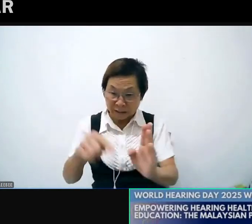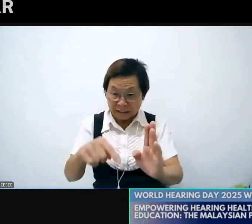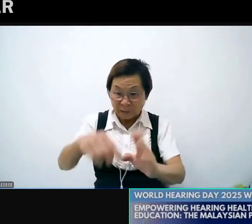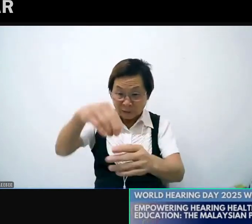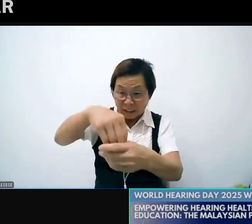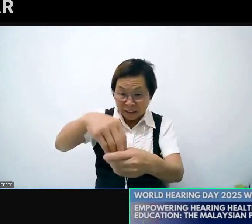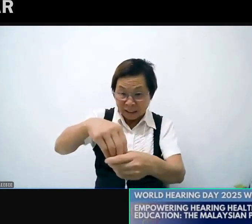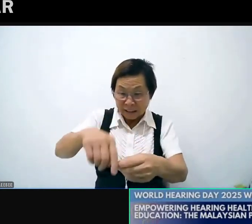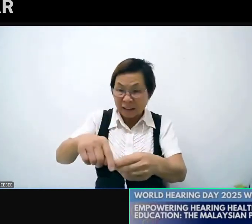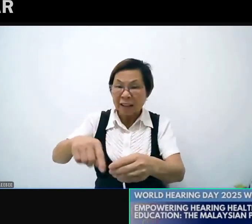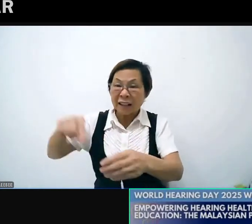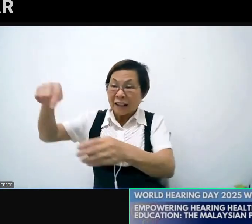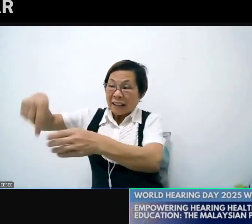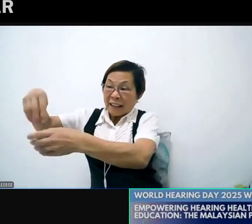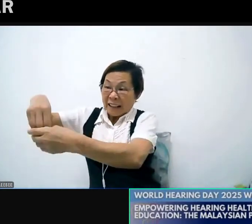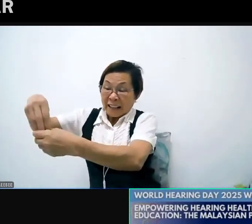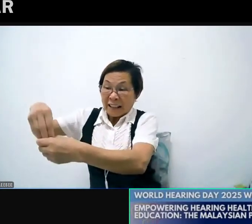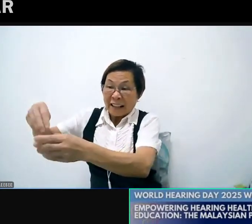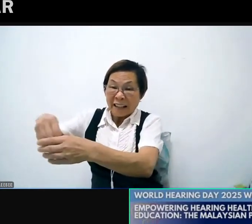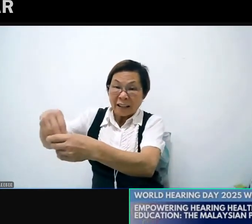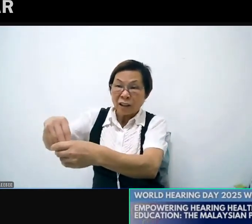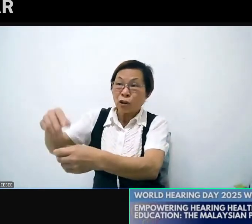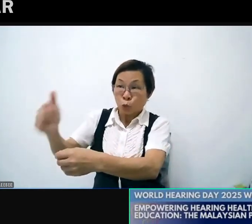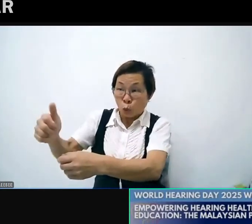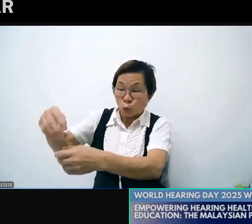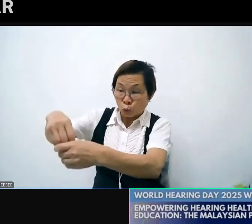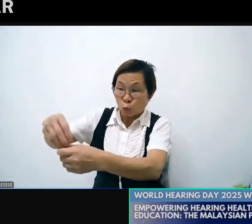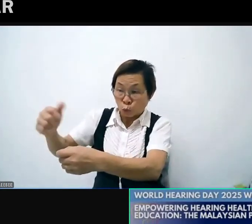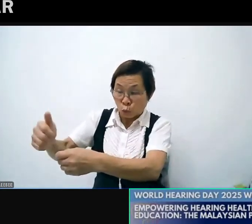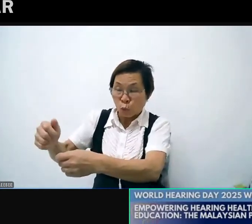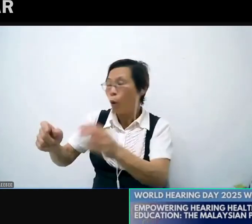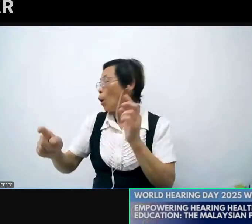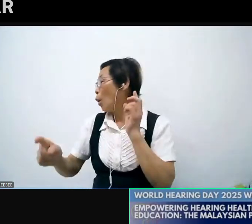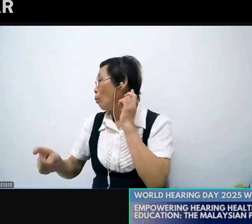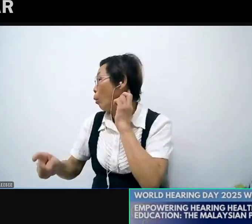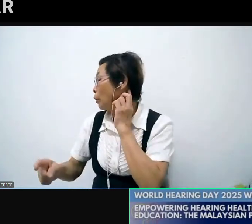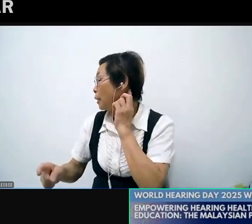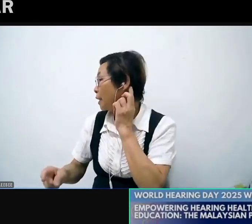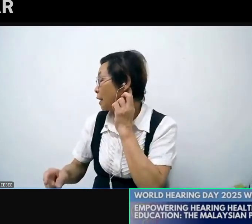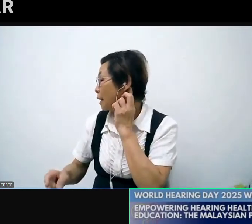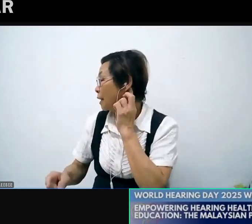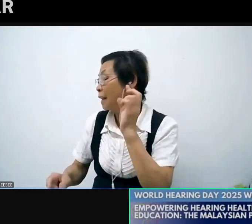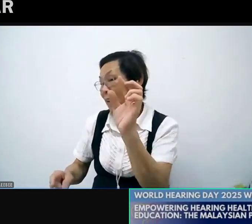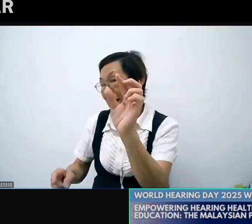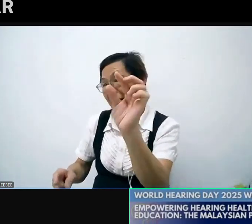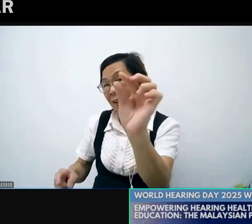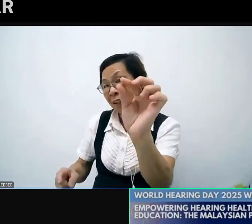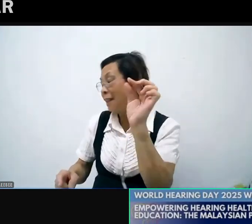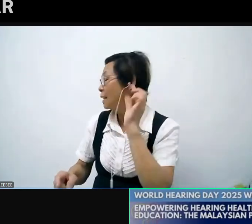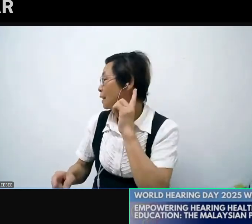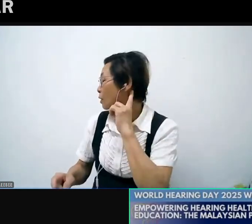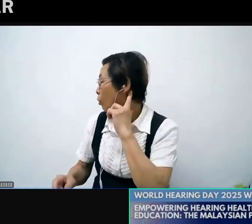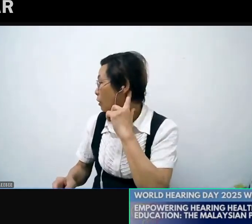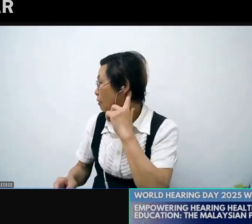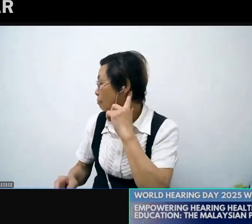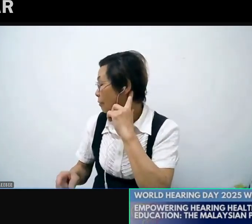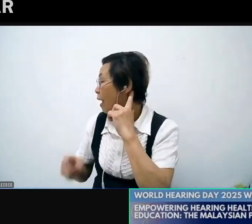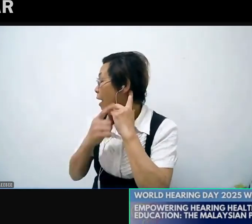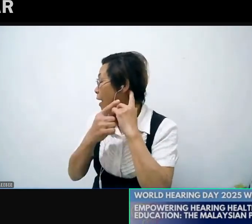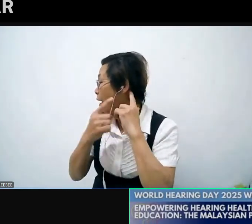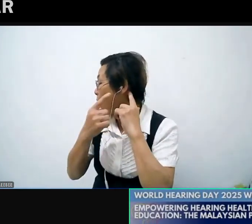is intact. If intact, bone conductions hearing aids is helpful.